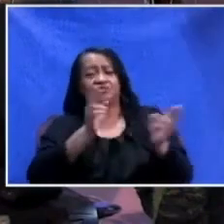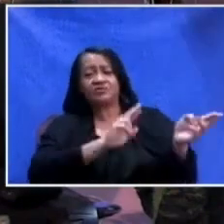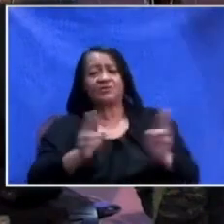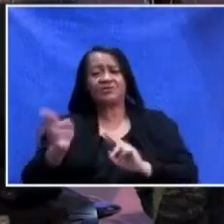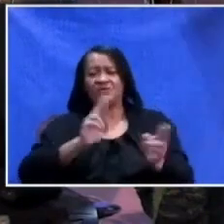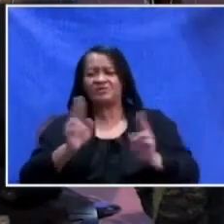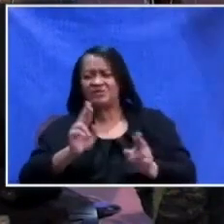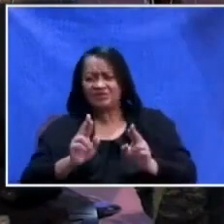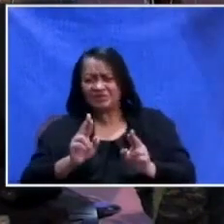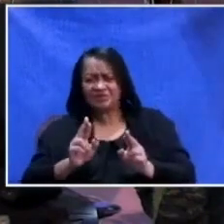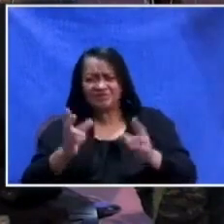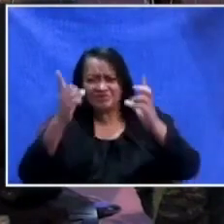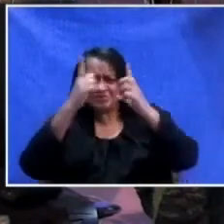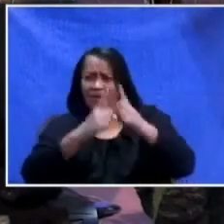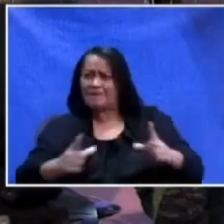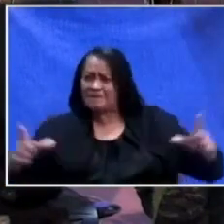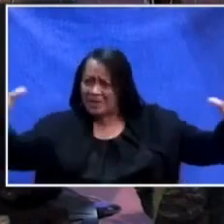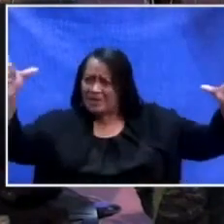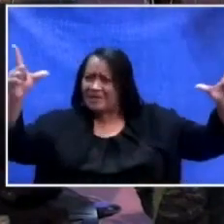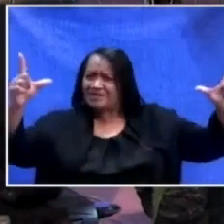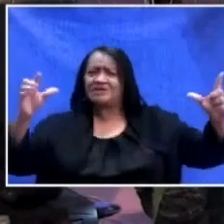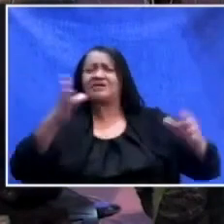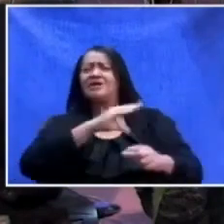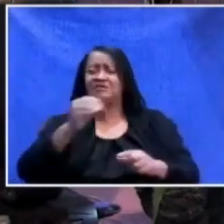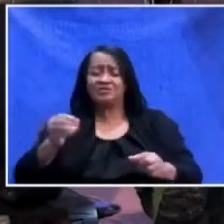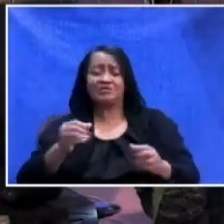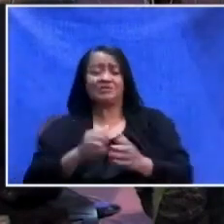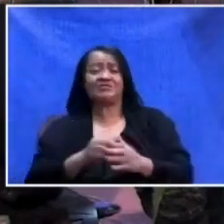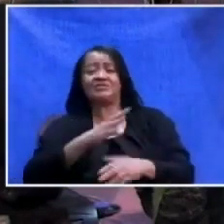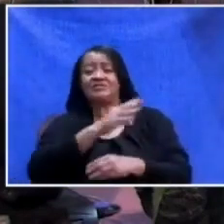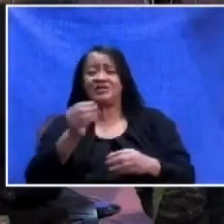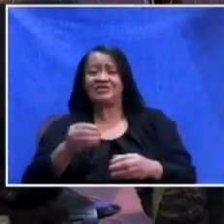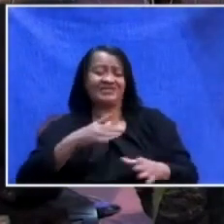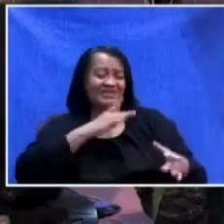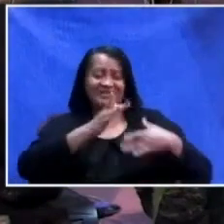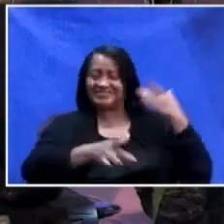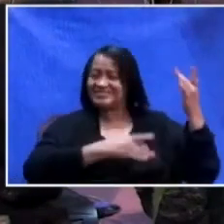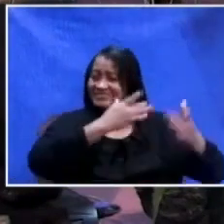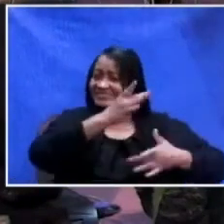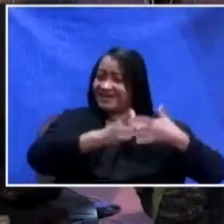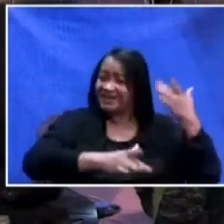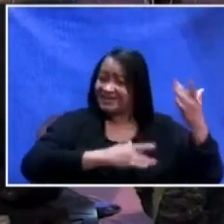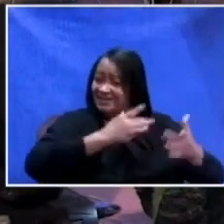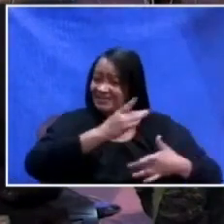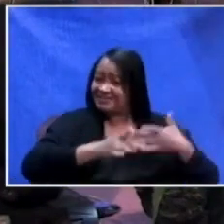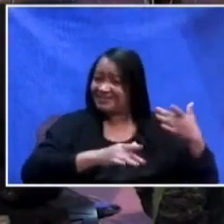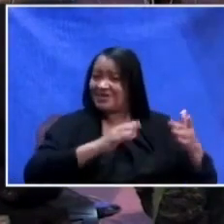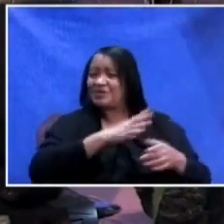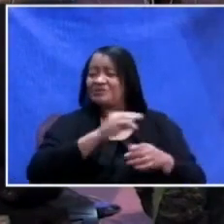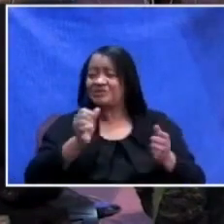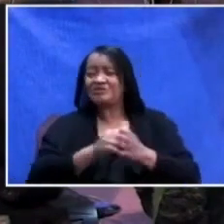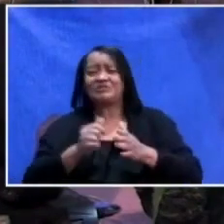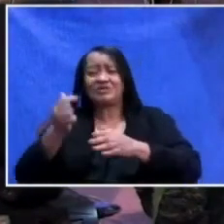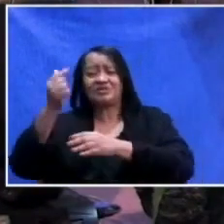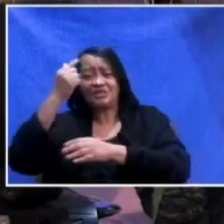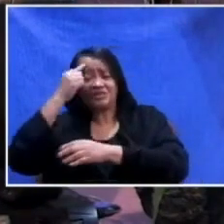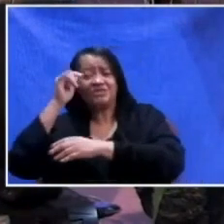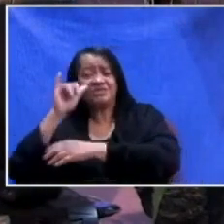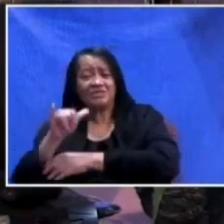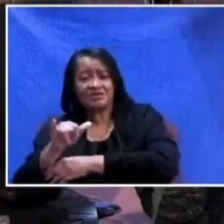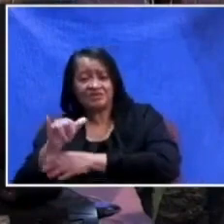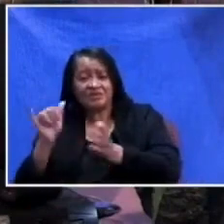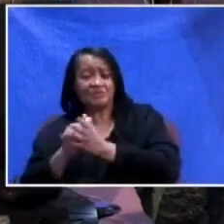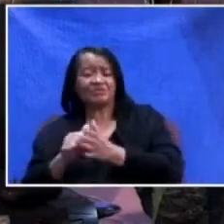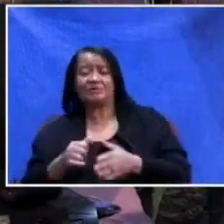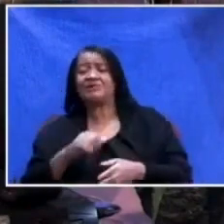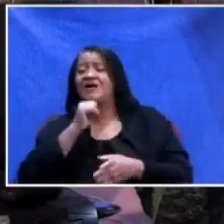for something big. And so it's been exciting, and I think that